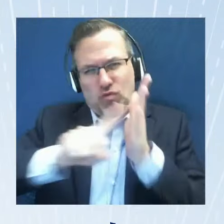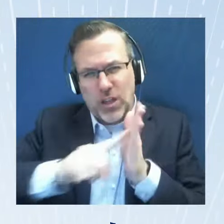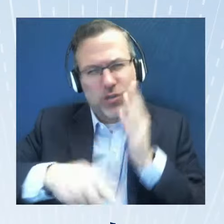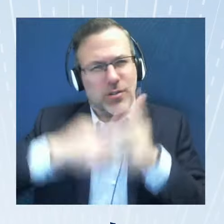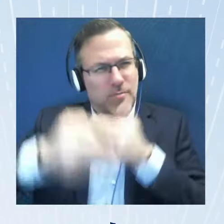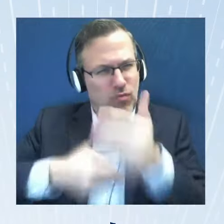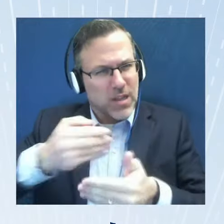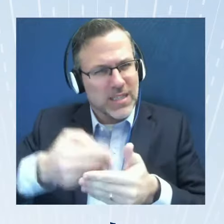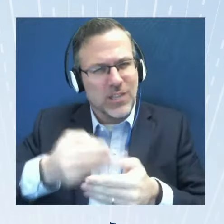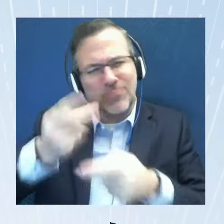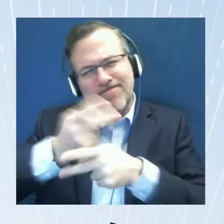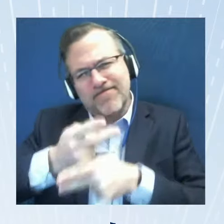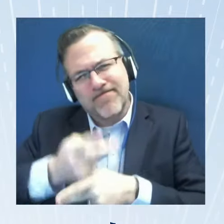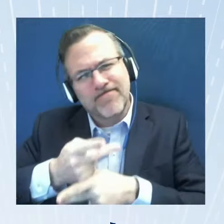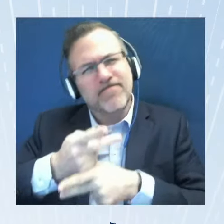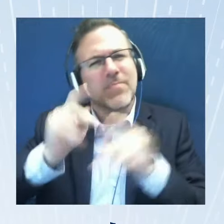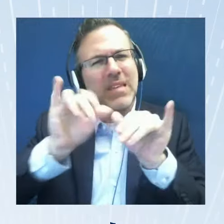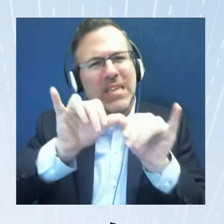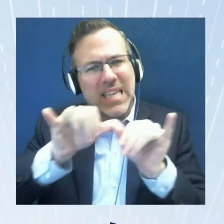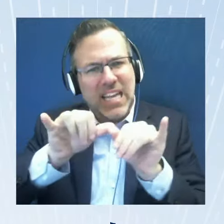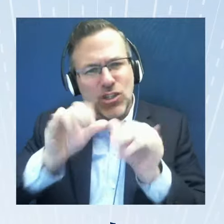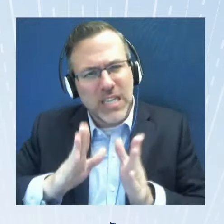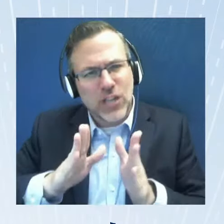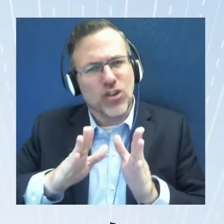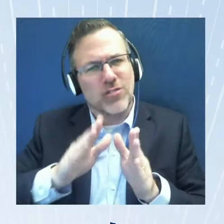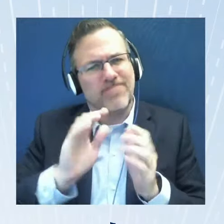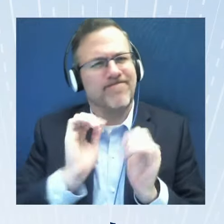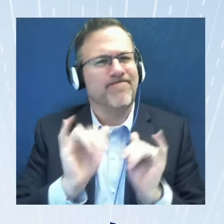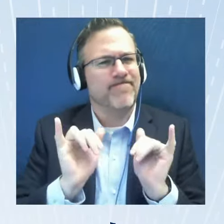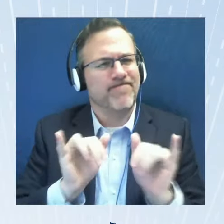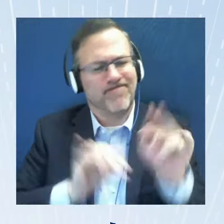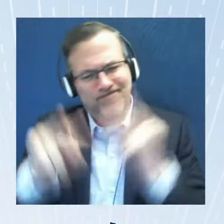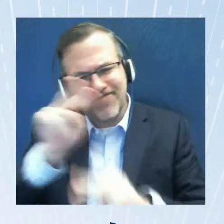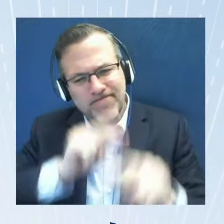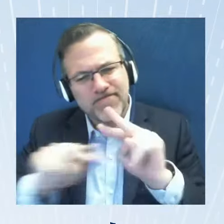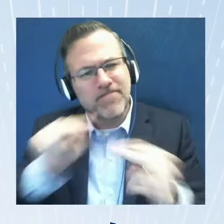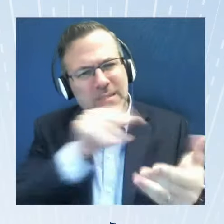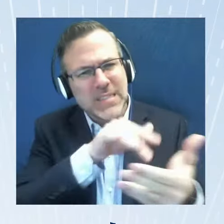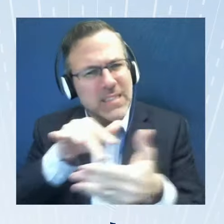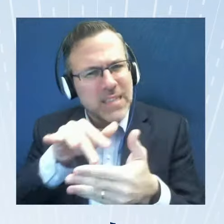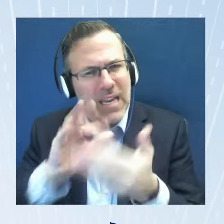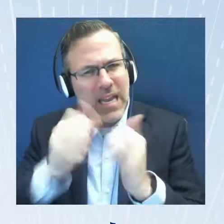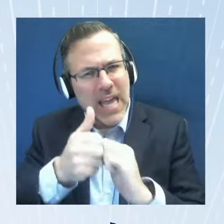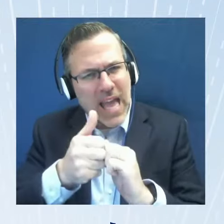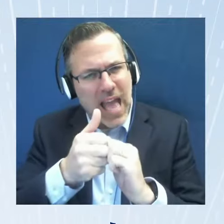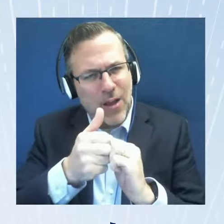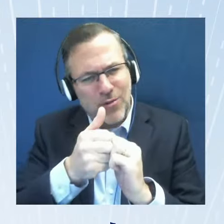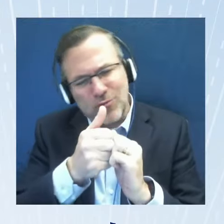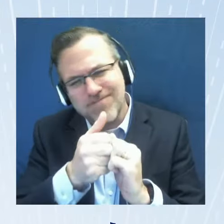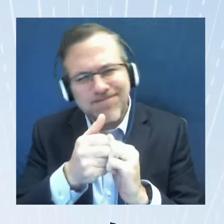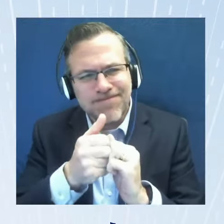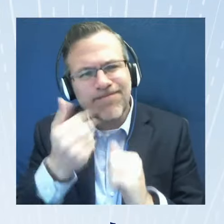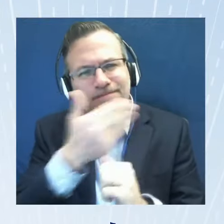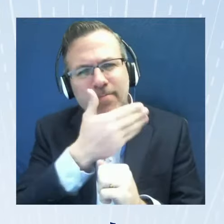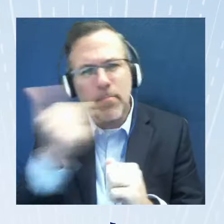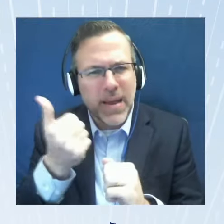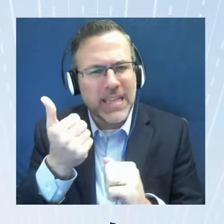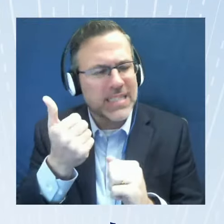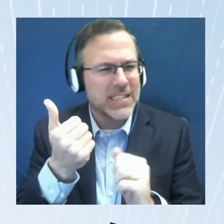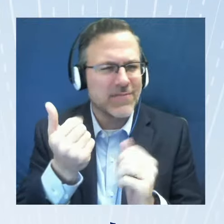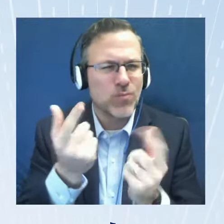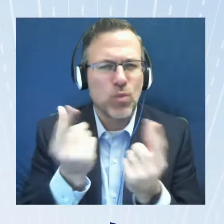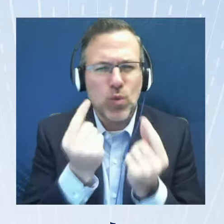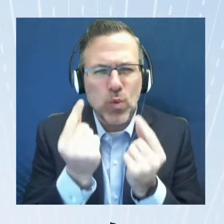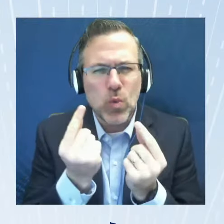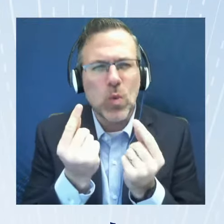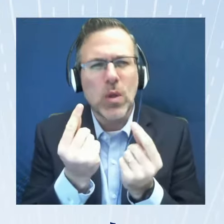those engineering and safety and technical bodies of research together to better understand what it would mean, what it would look like, what